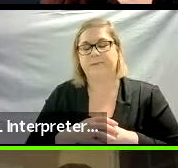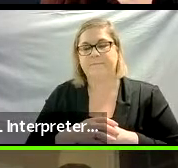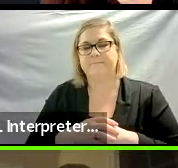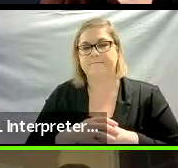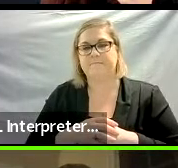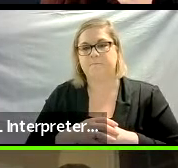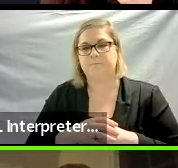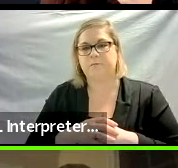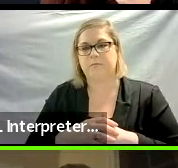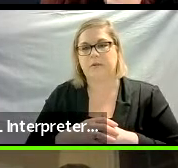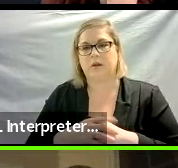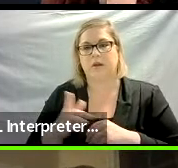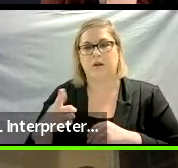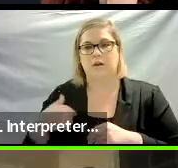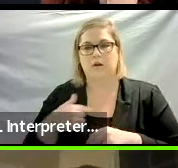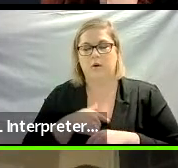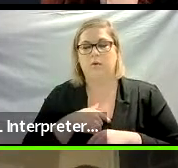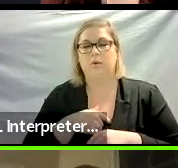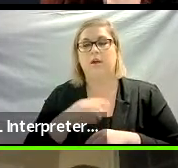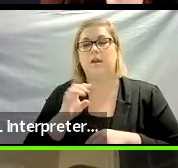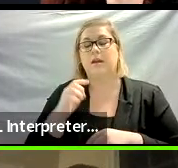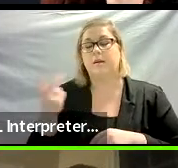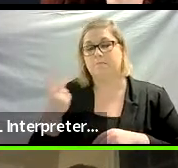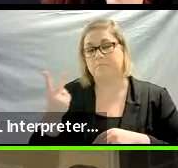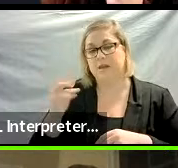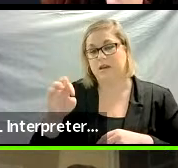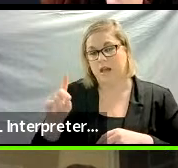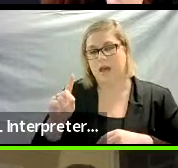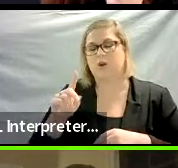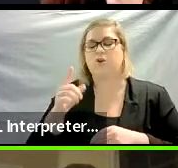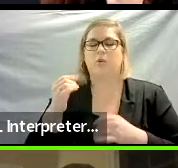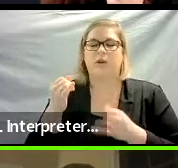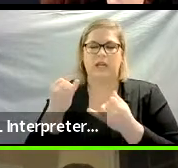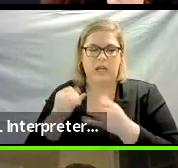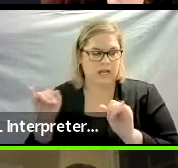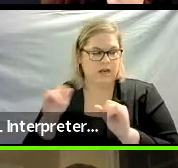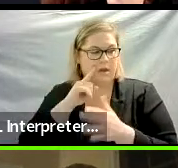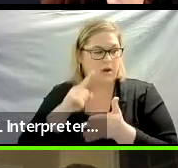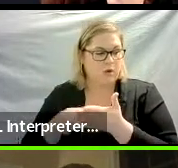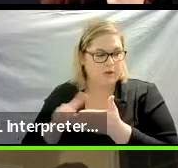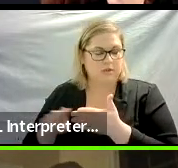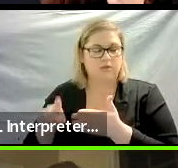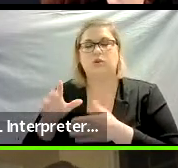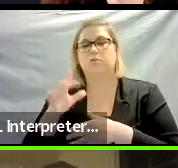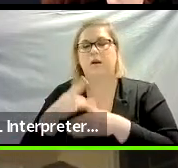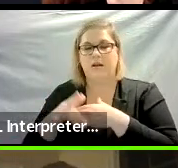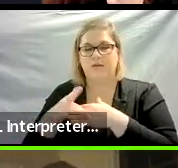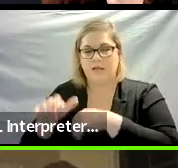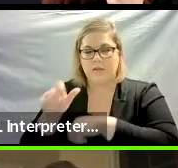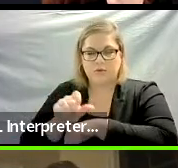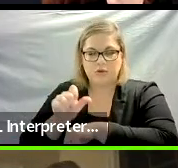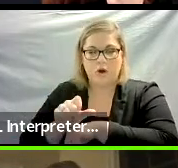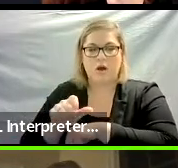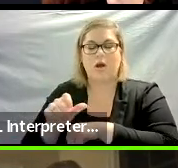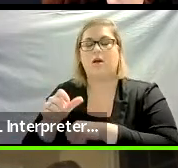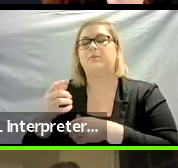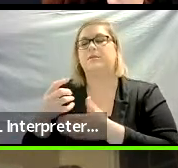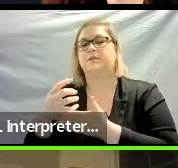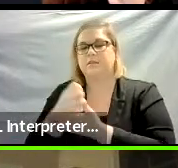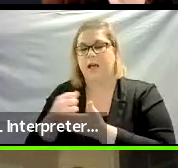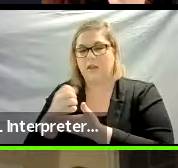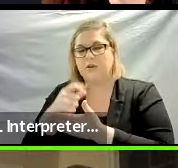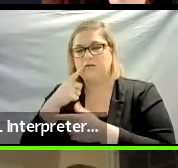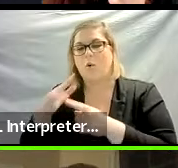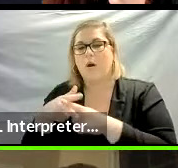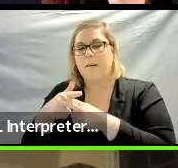following that, we're also doing, Ed and I are doing some independent research about available jobs and salaries for mechanics,